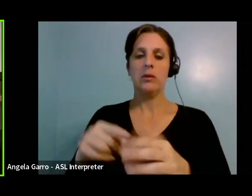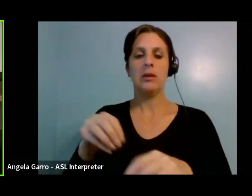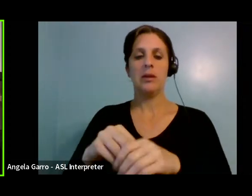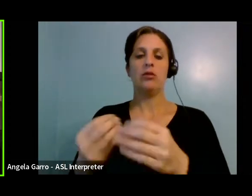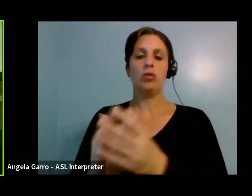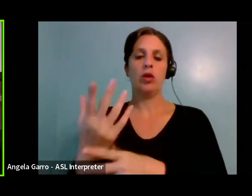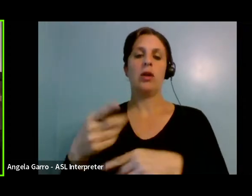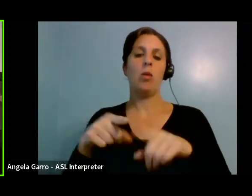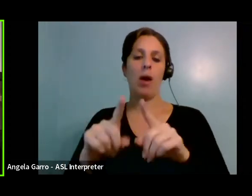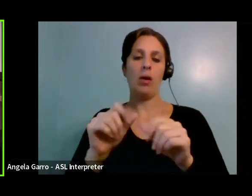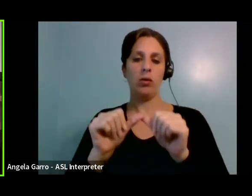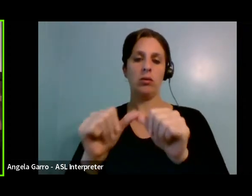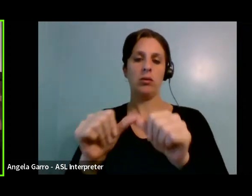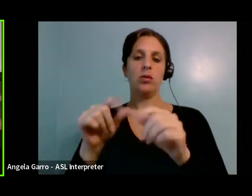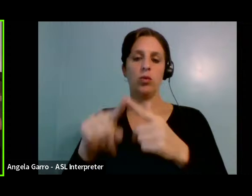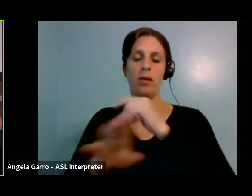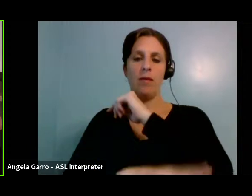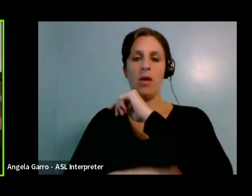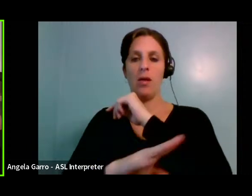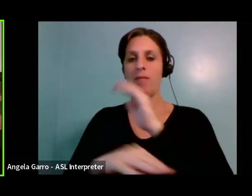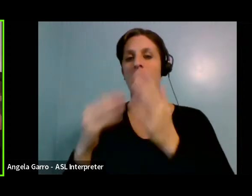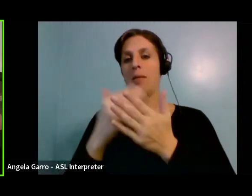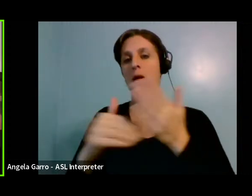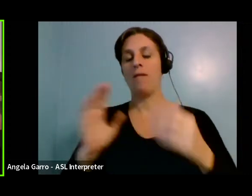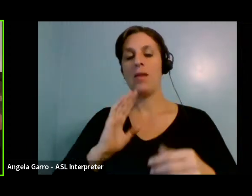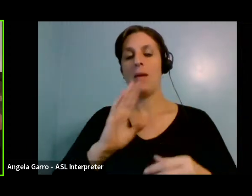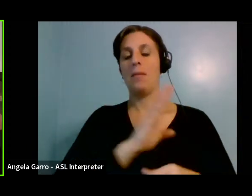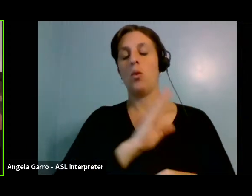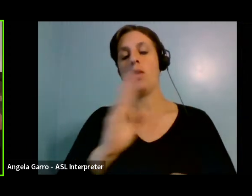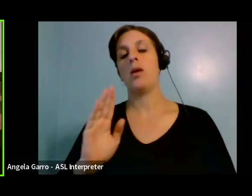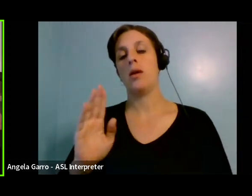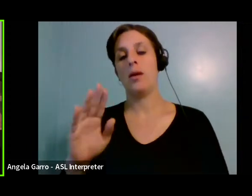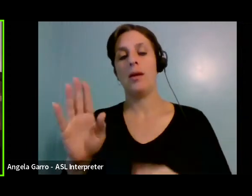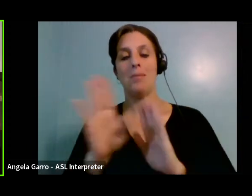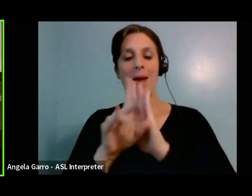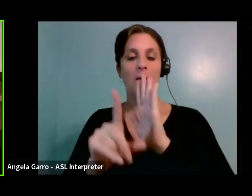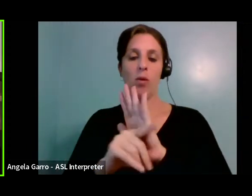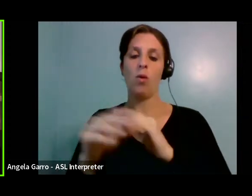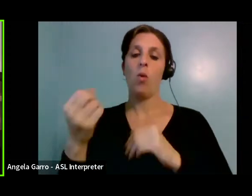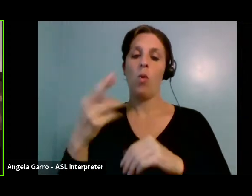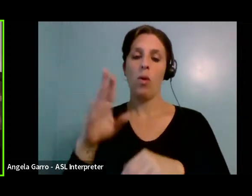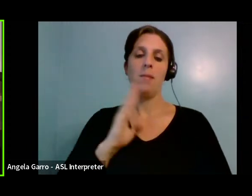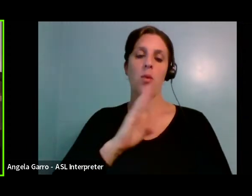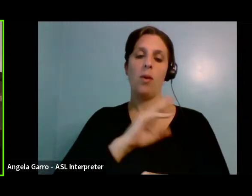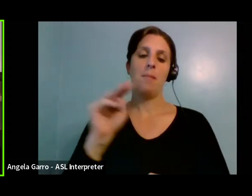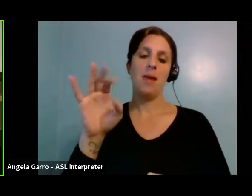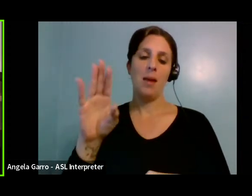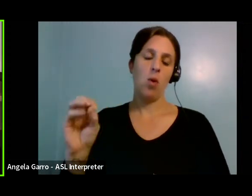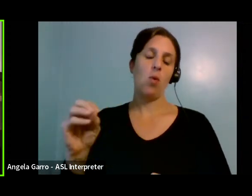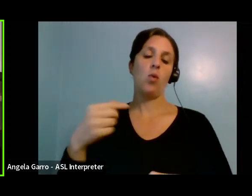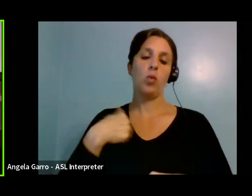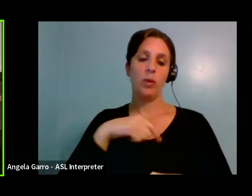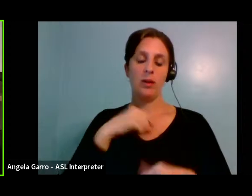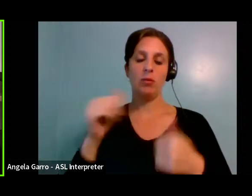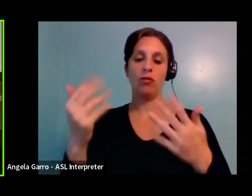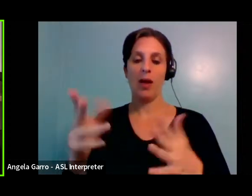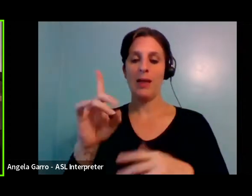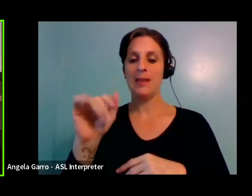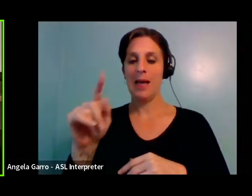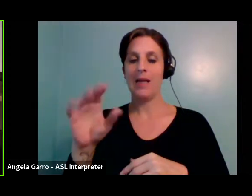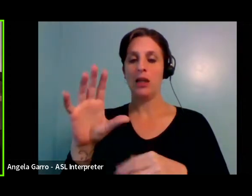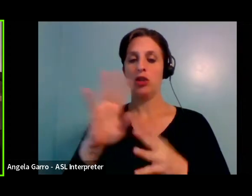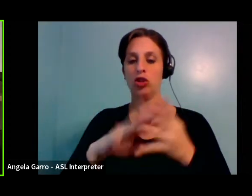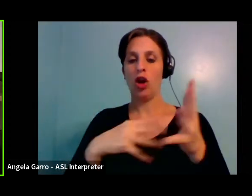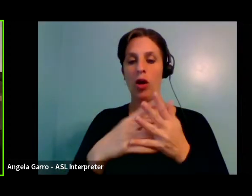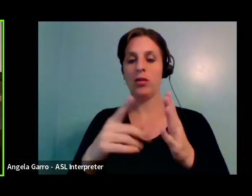fall. As a part of the board background or the board memo, we provided a data chart that depicted how